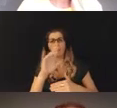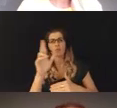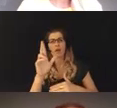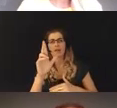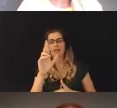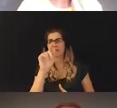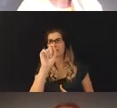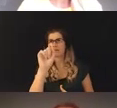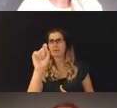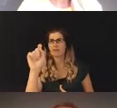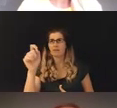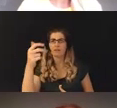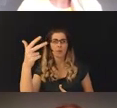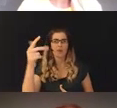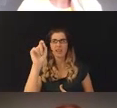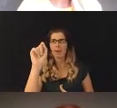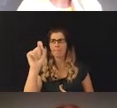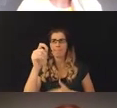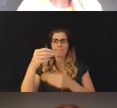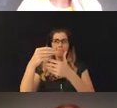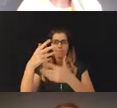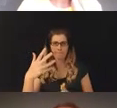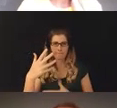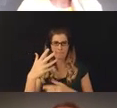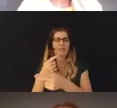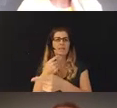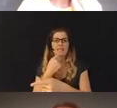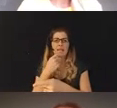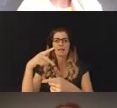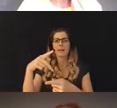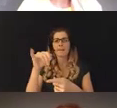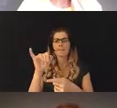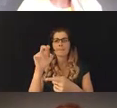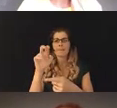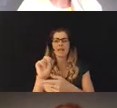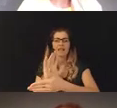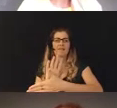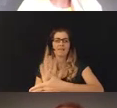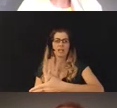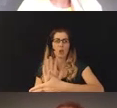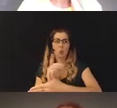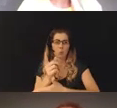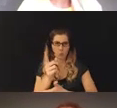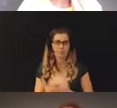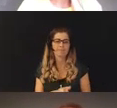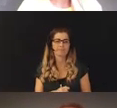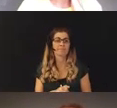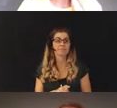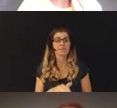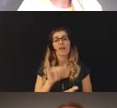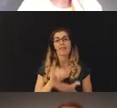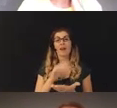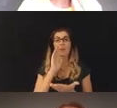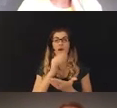want to click on the three dots, you get a drop-down menu, and then click on pin video. And that will keep